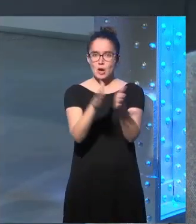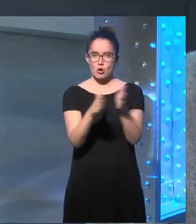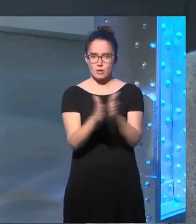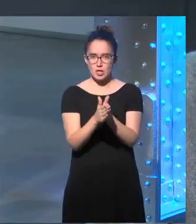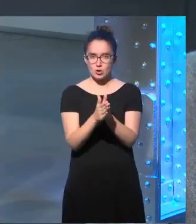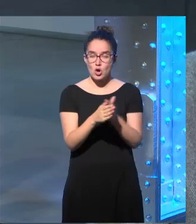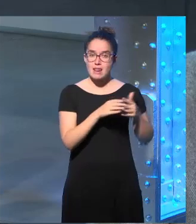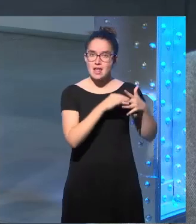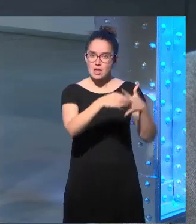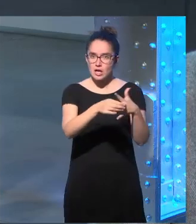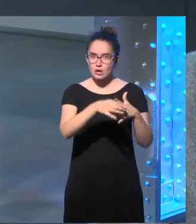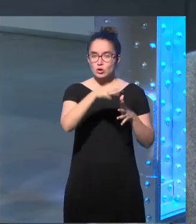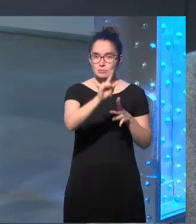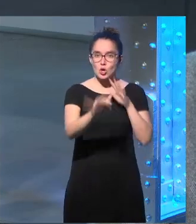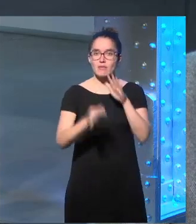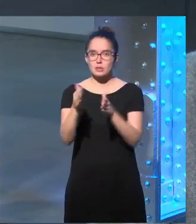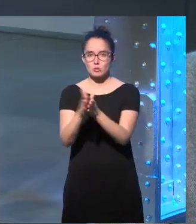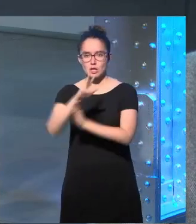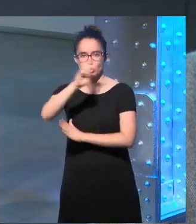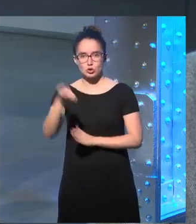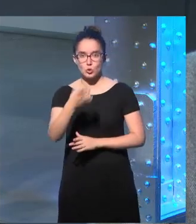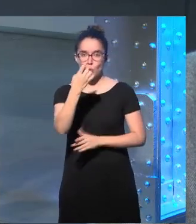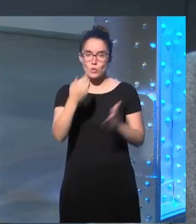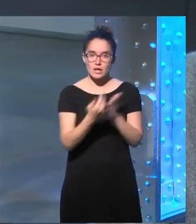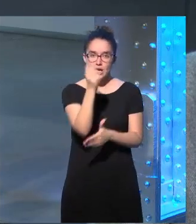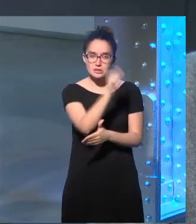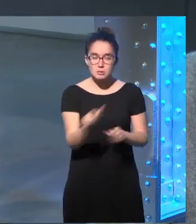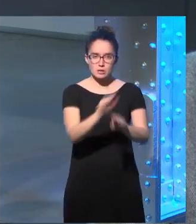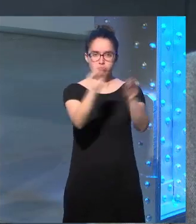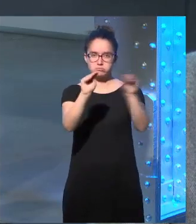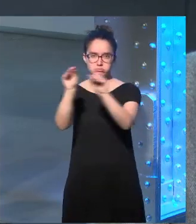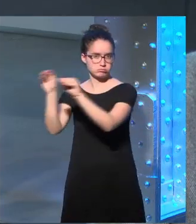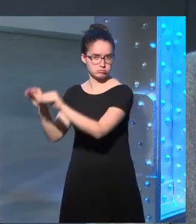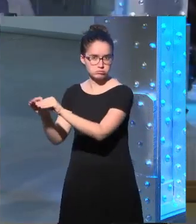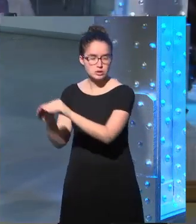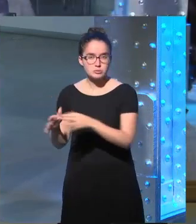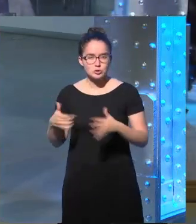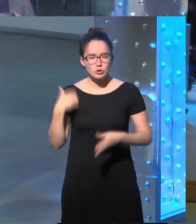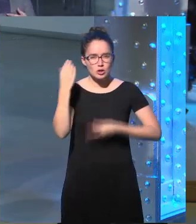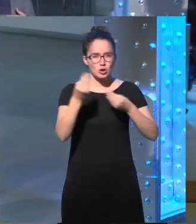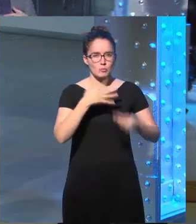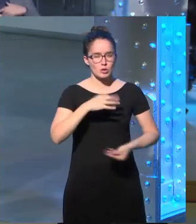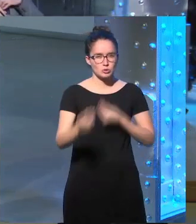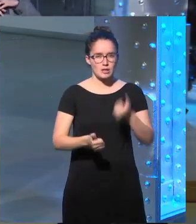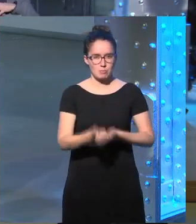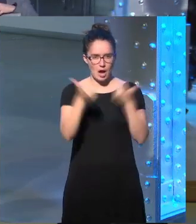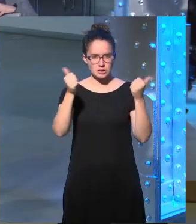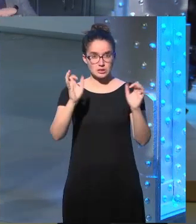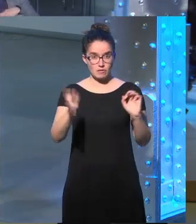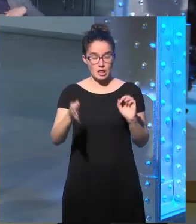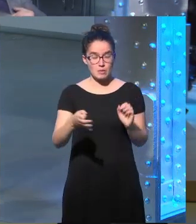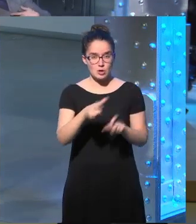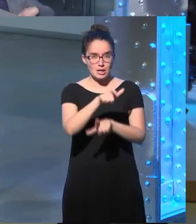of us gives training to the other members of the team. And I think there are many things